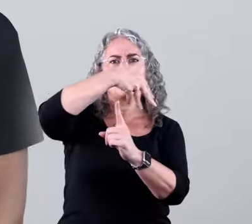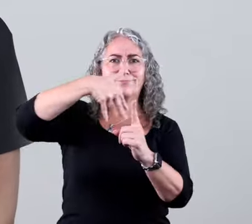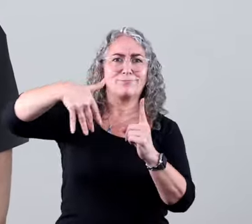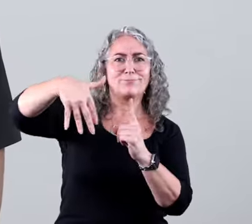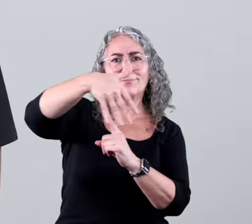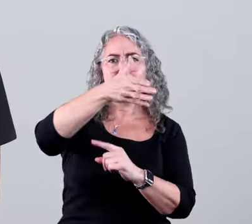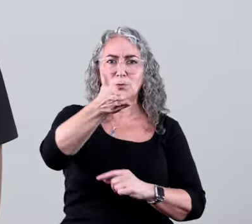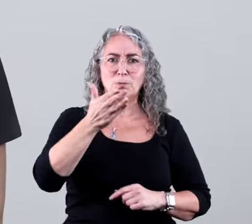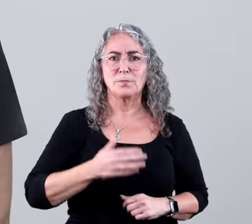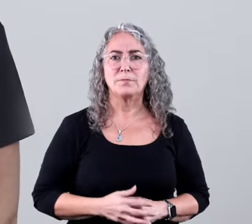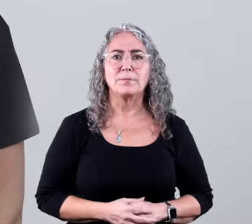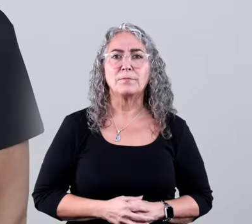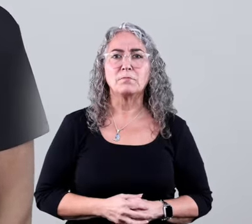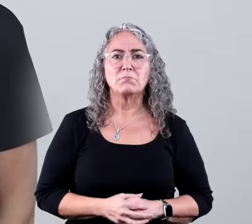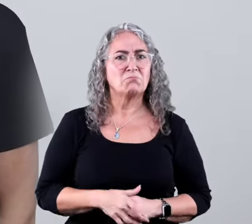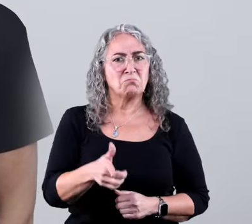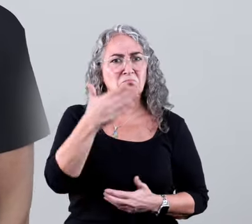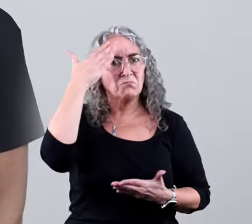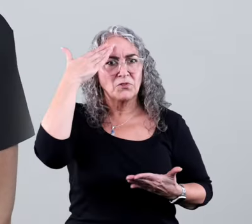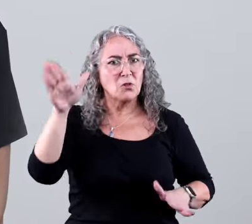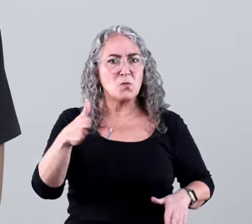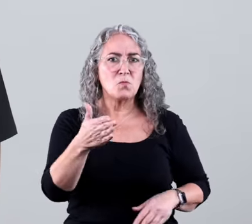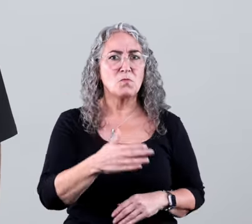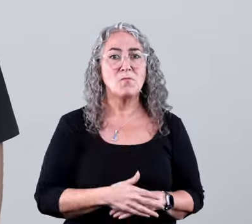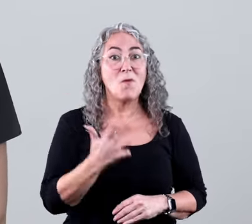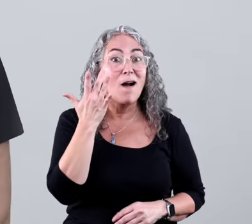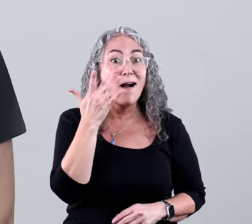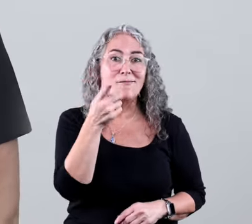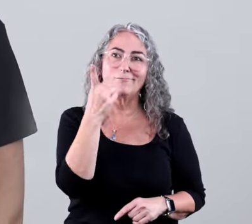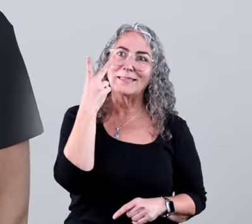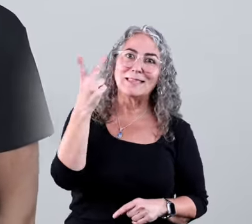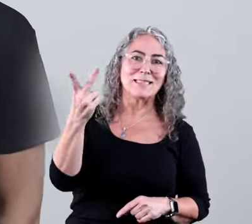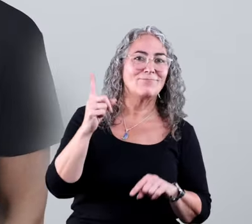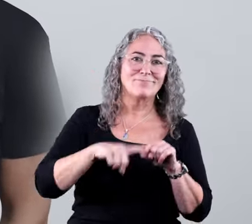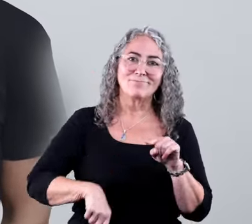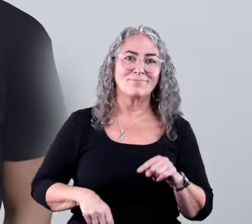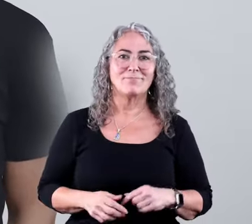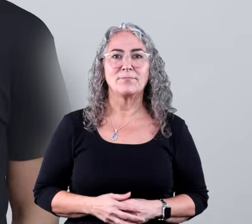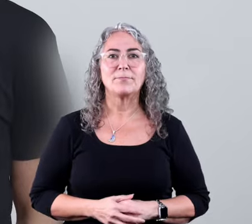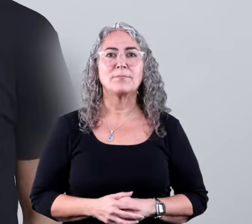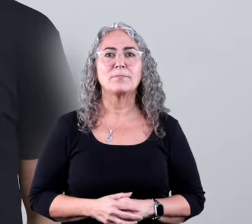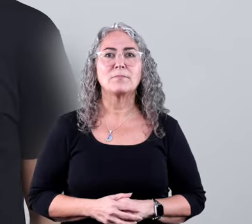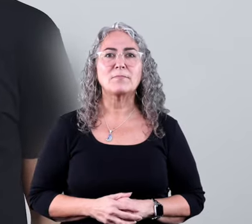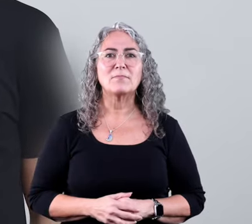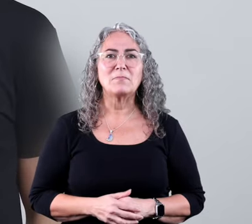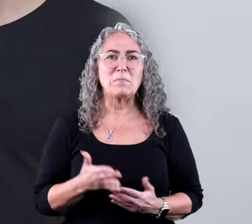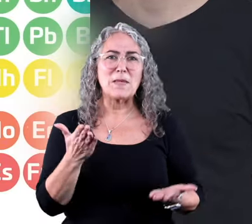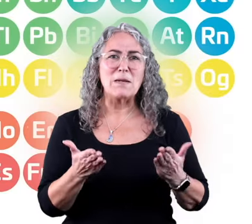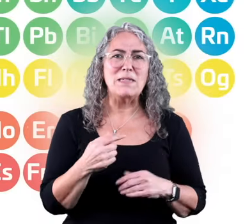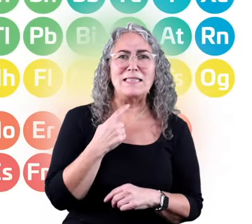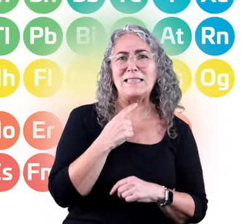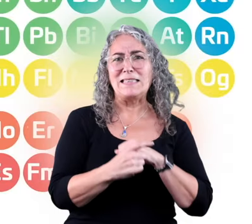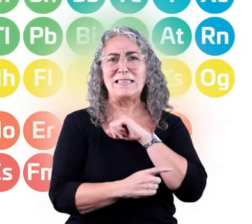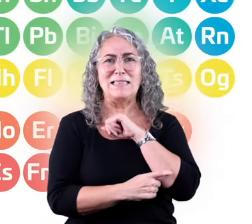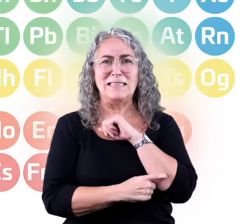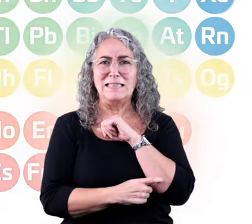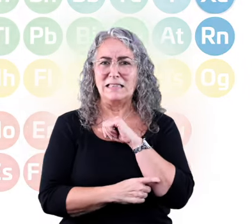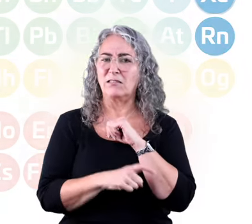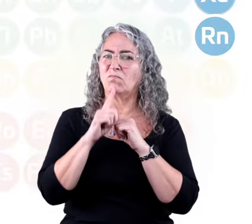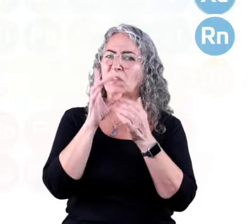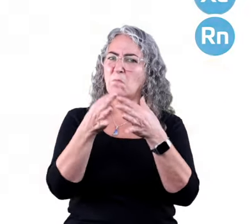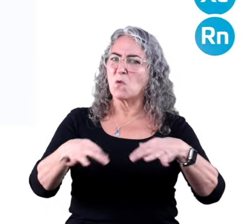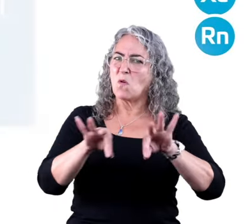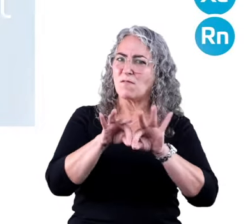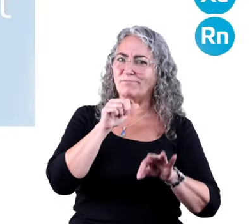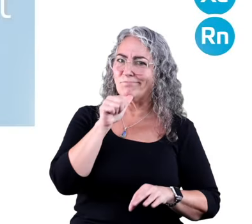gas? They're all around you. But you wouldn't even know it because you can't see them. You might be tempted to think